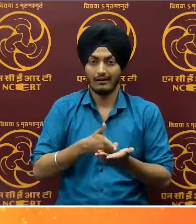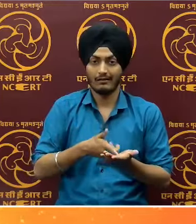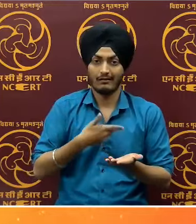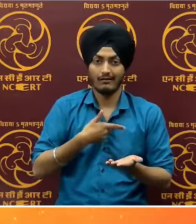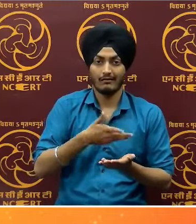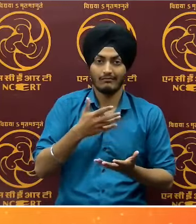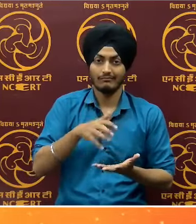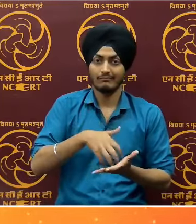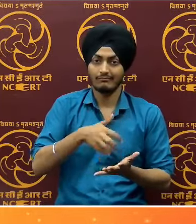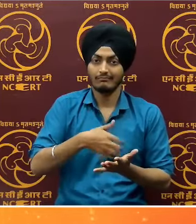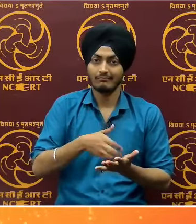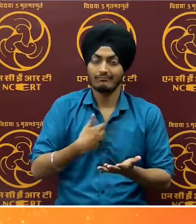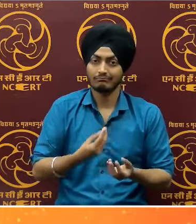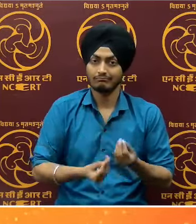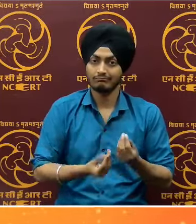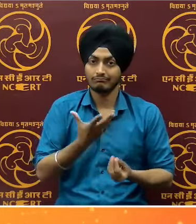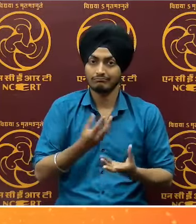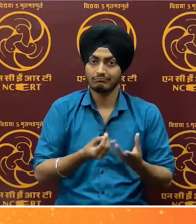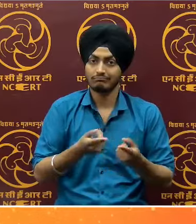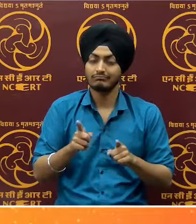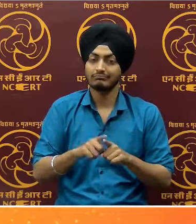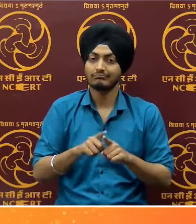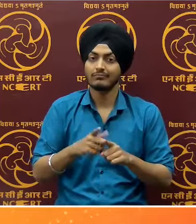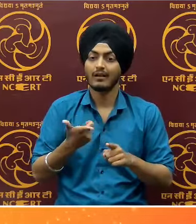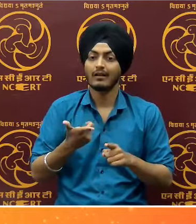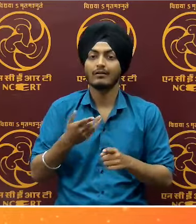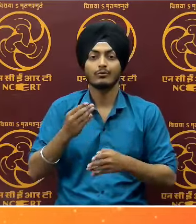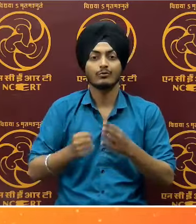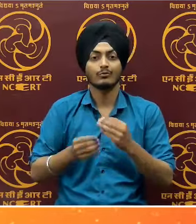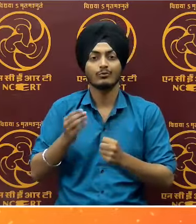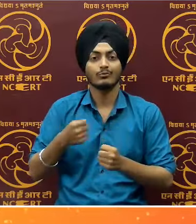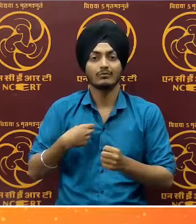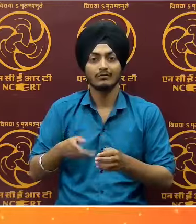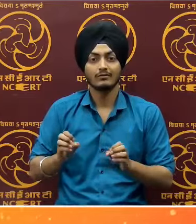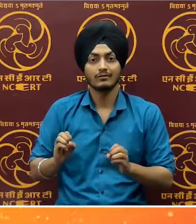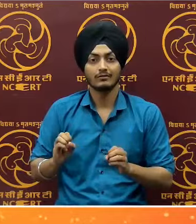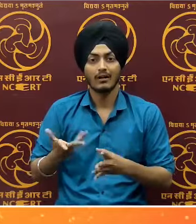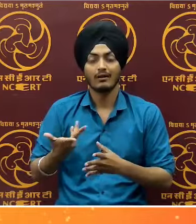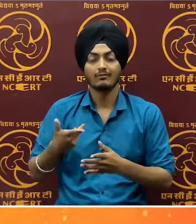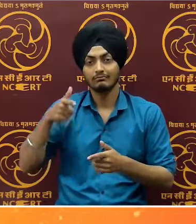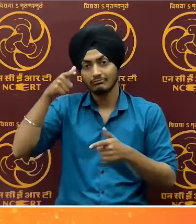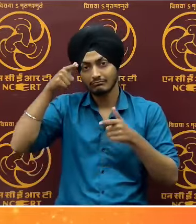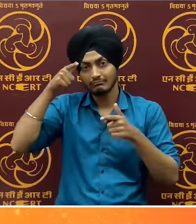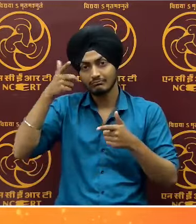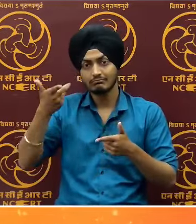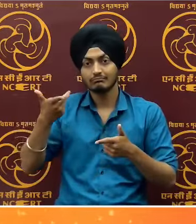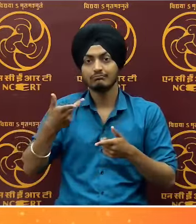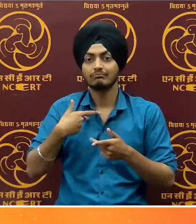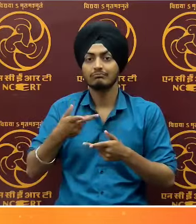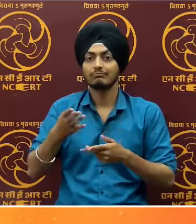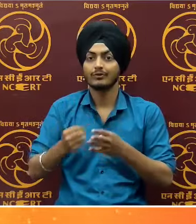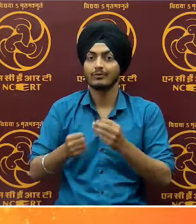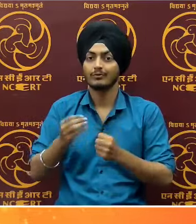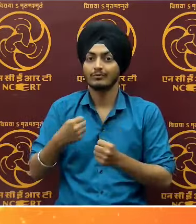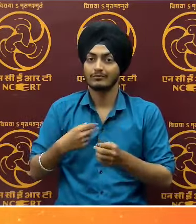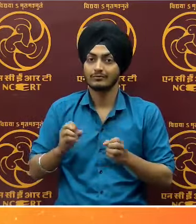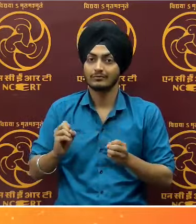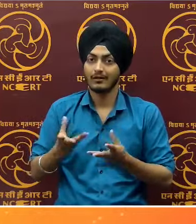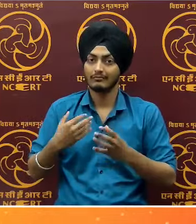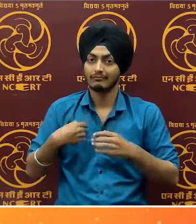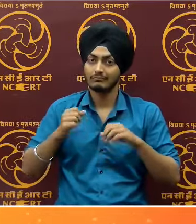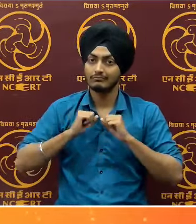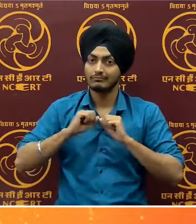for some other activities like dairy, rearing of animals, keeping cattle, livestock, which can give